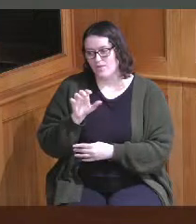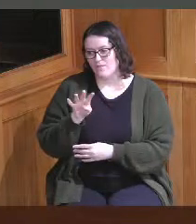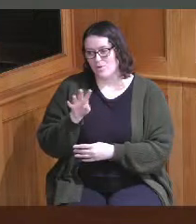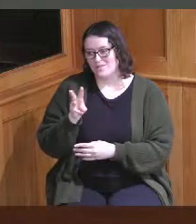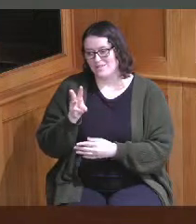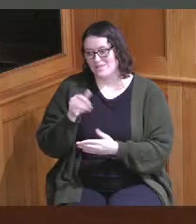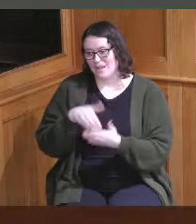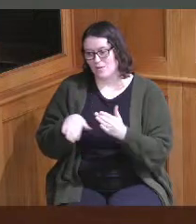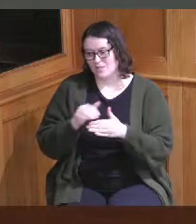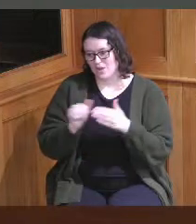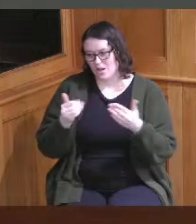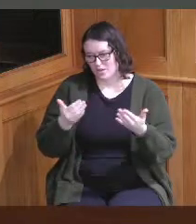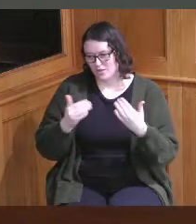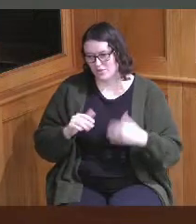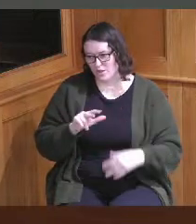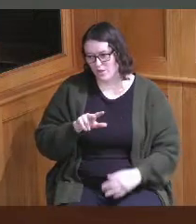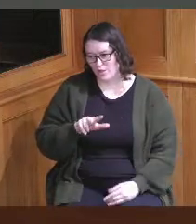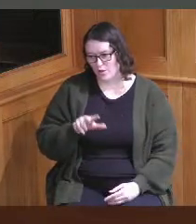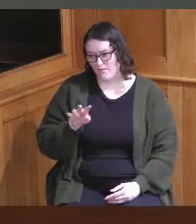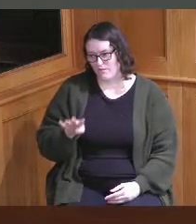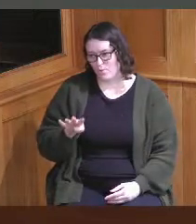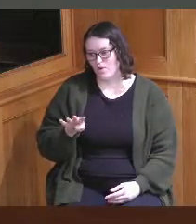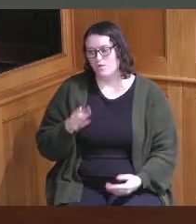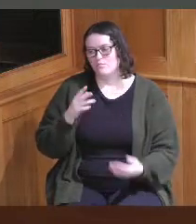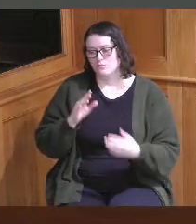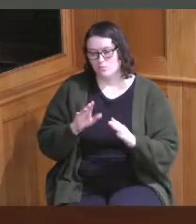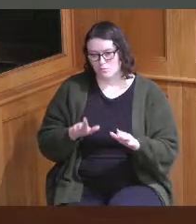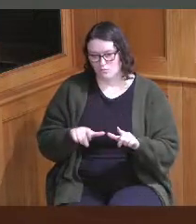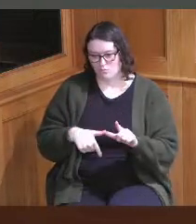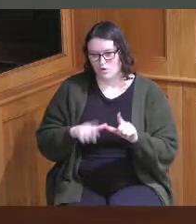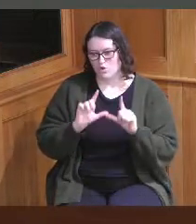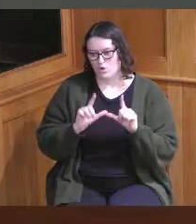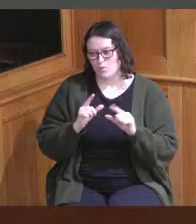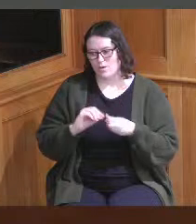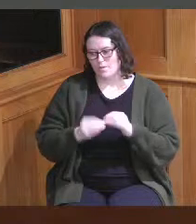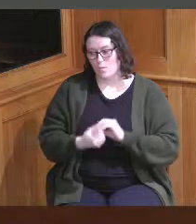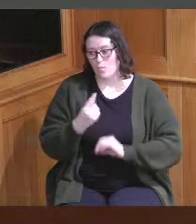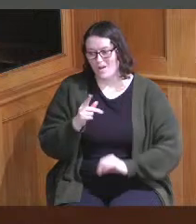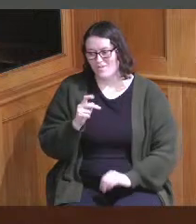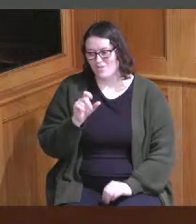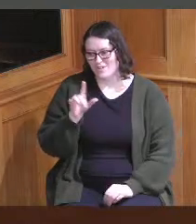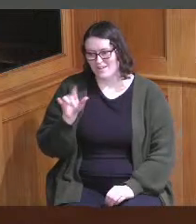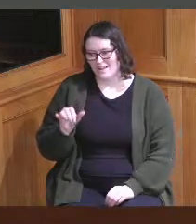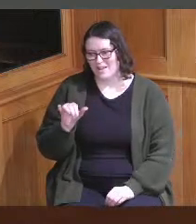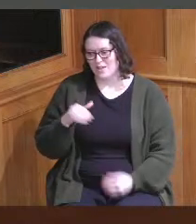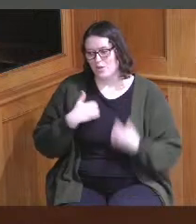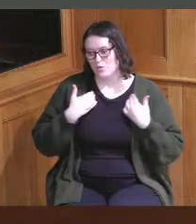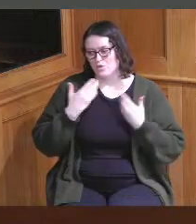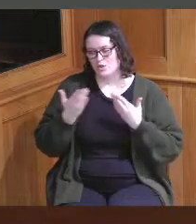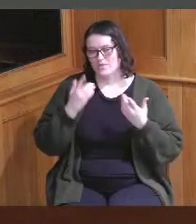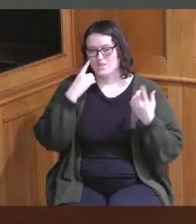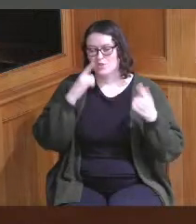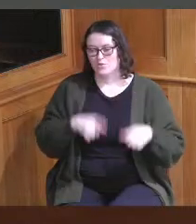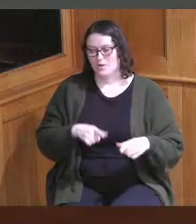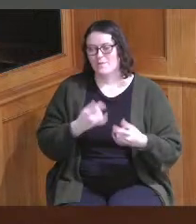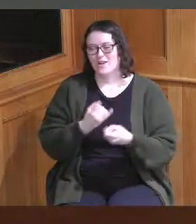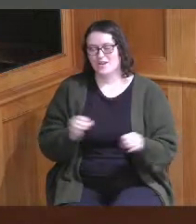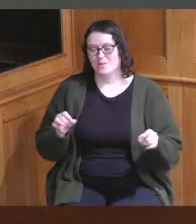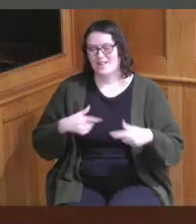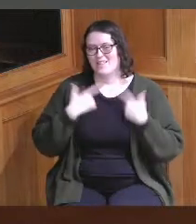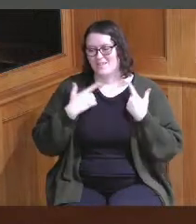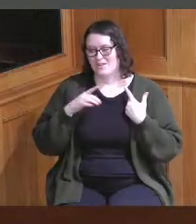$346,364. Item 34 is renewal one with an agreement with Kelly Youth Services for independent living services, $4